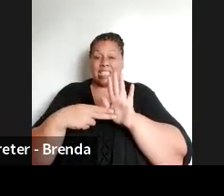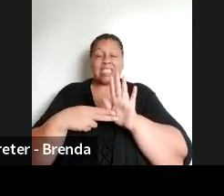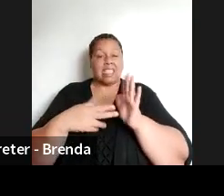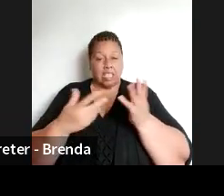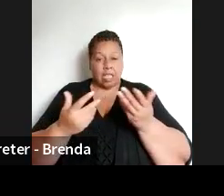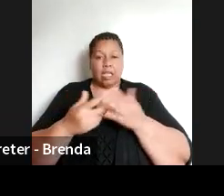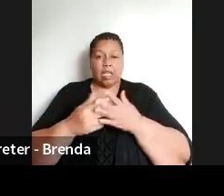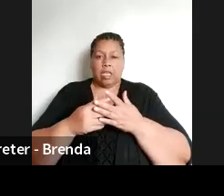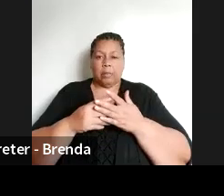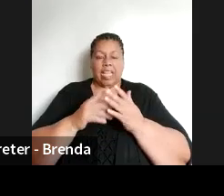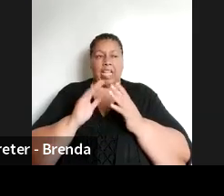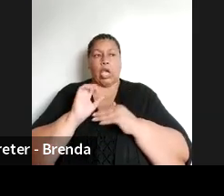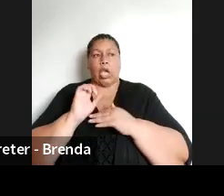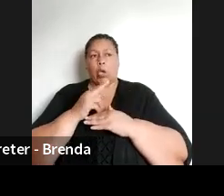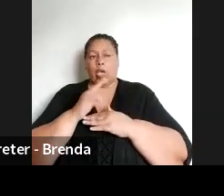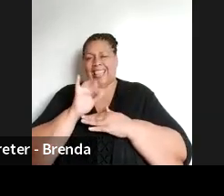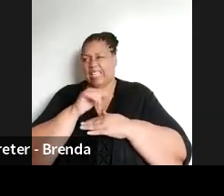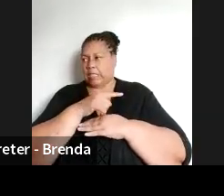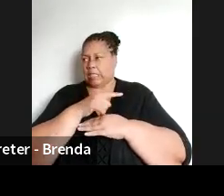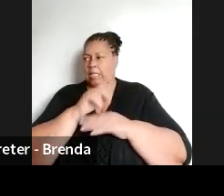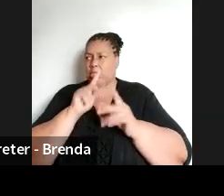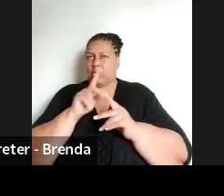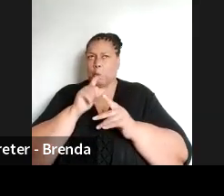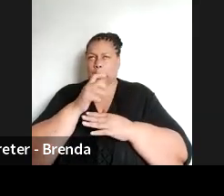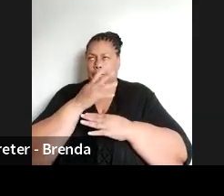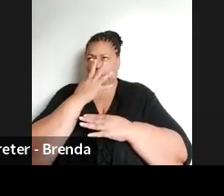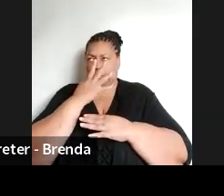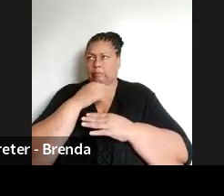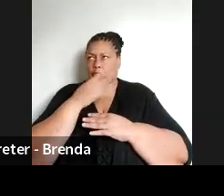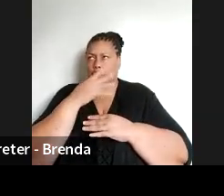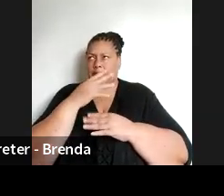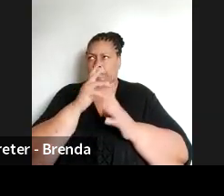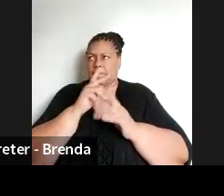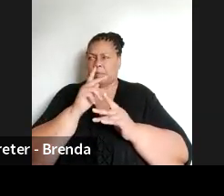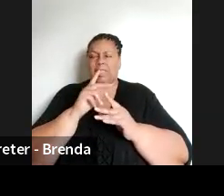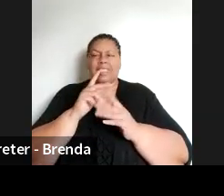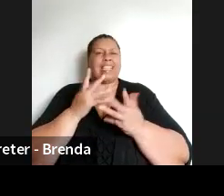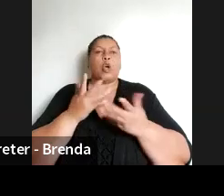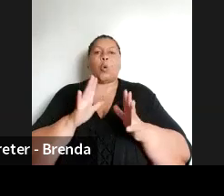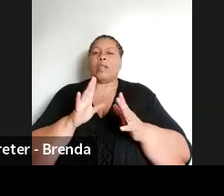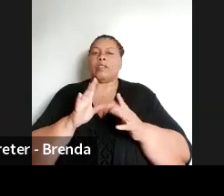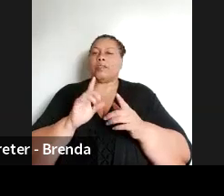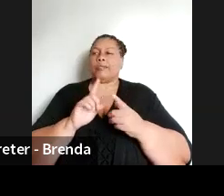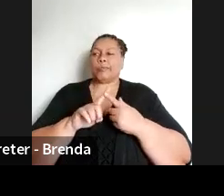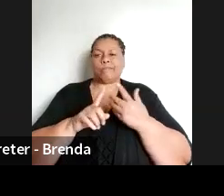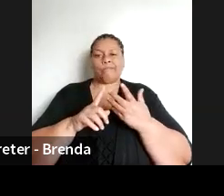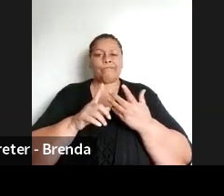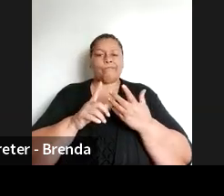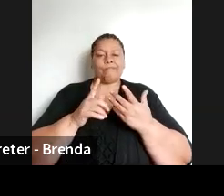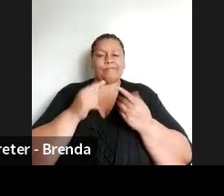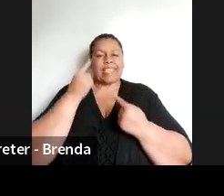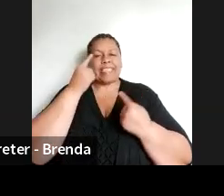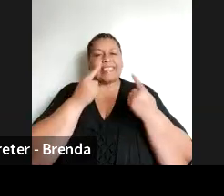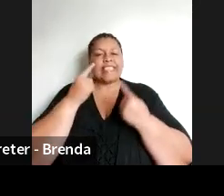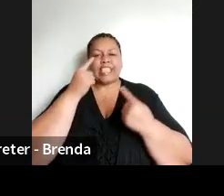the person who's in like the jail for crazy people or something like that. And they don't want to be considered in the